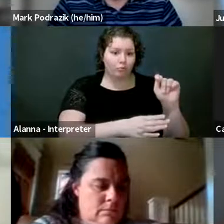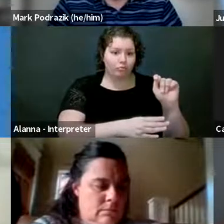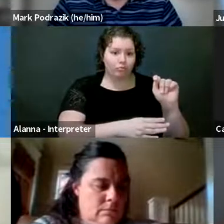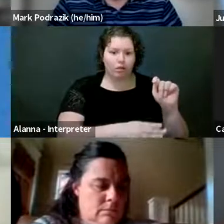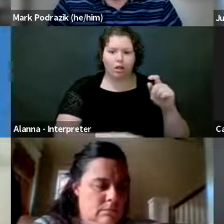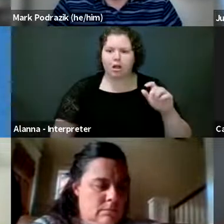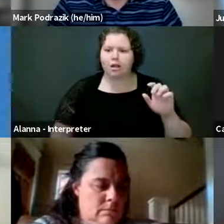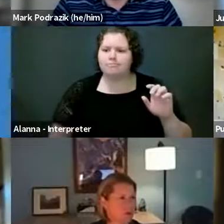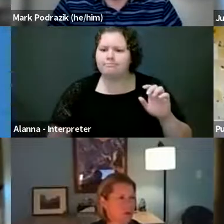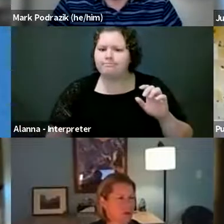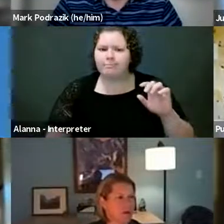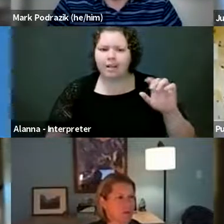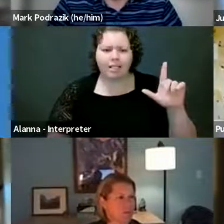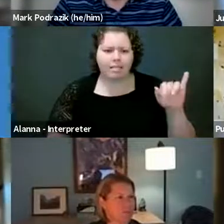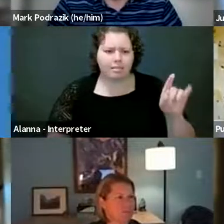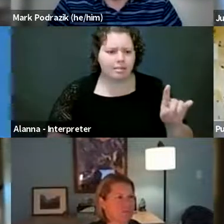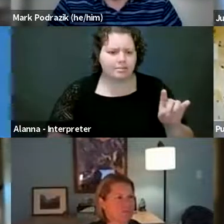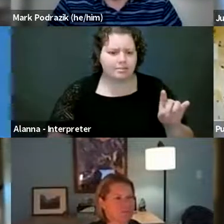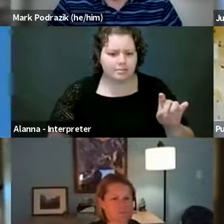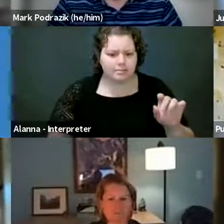her first.